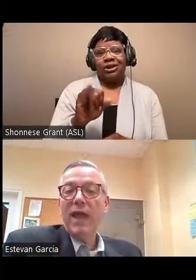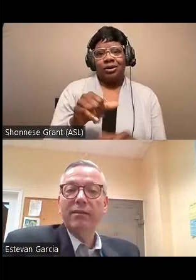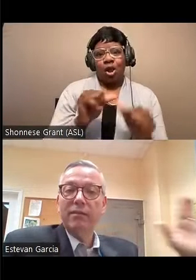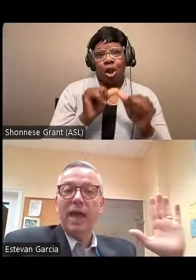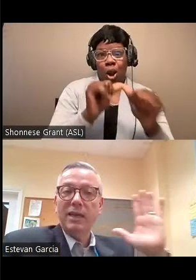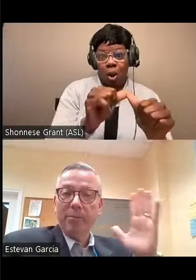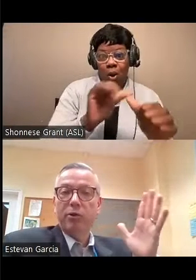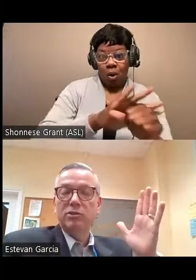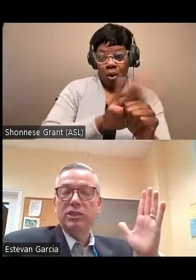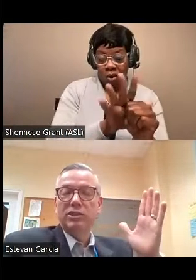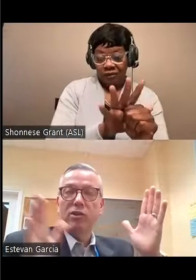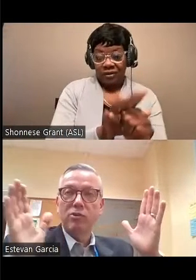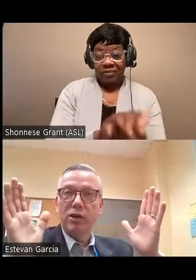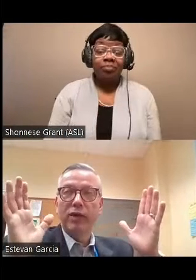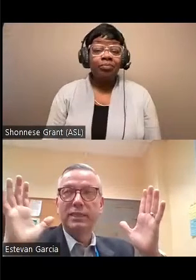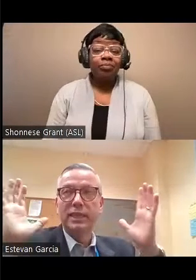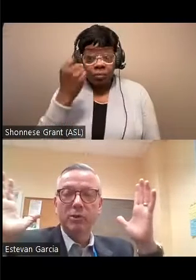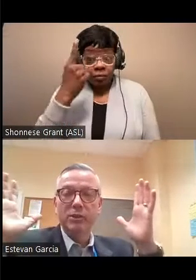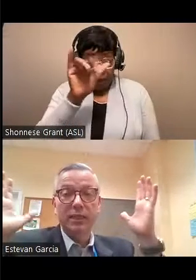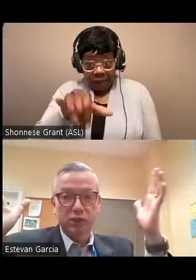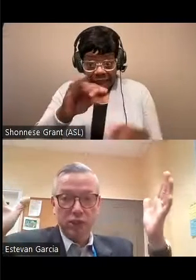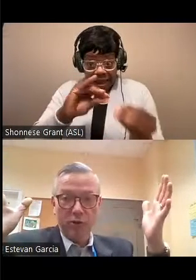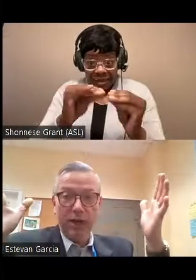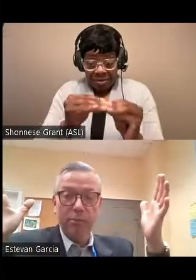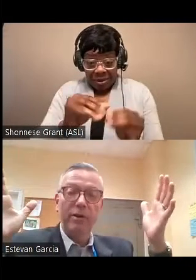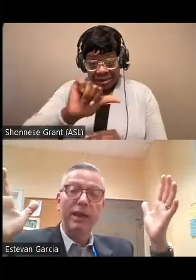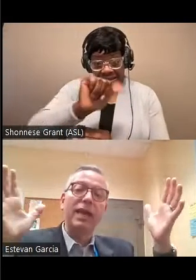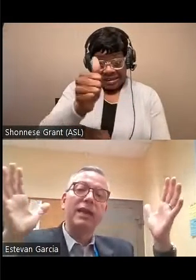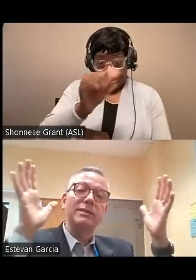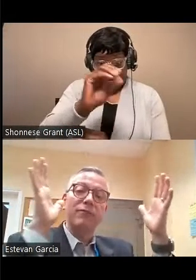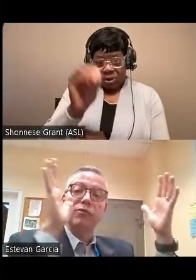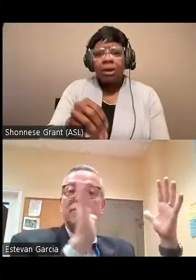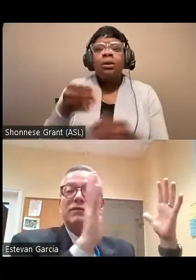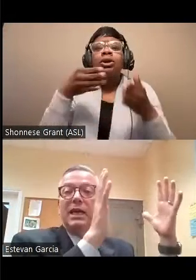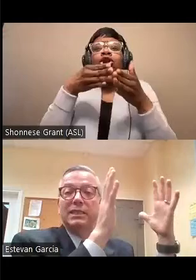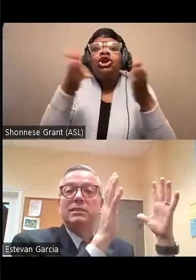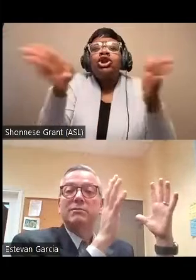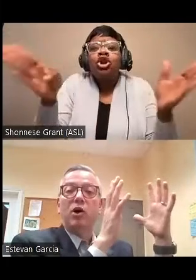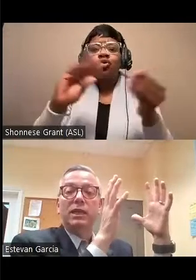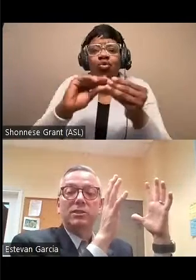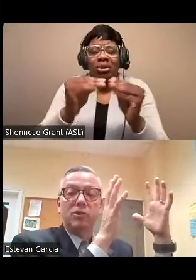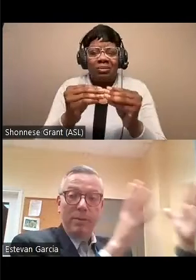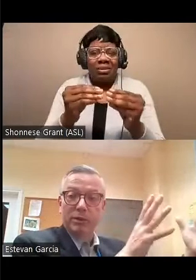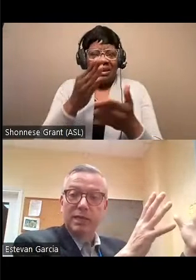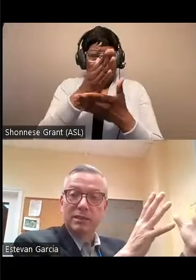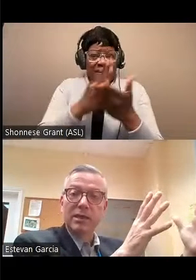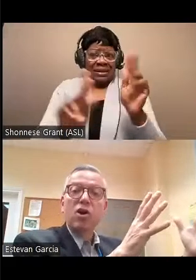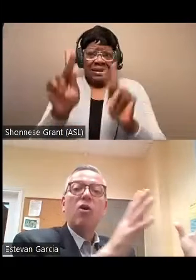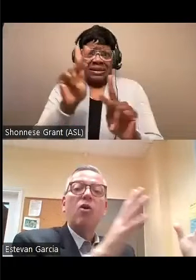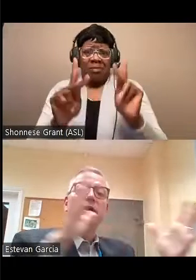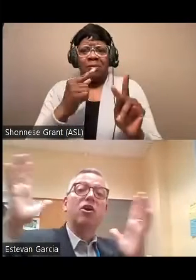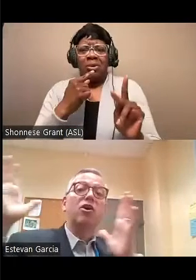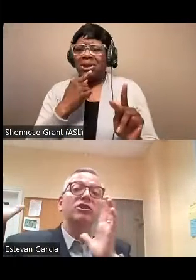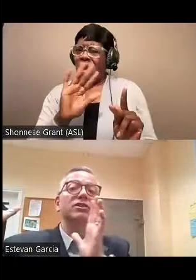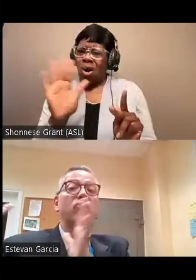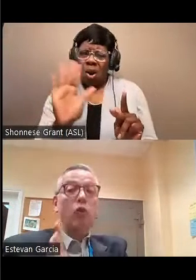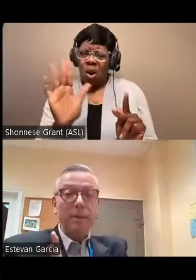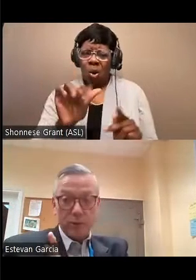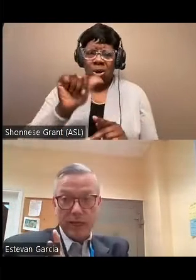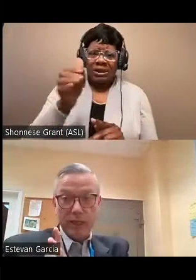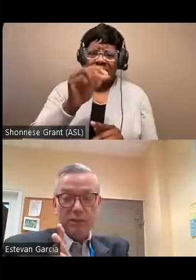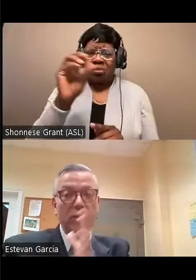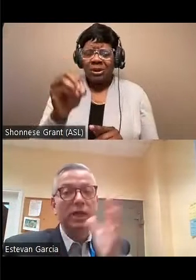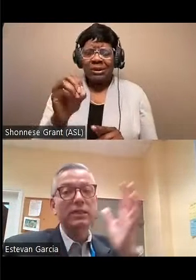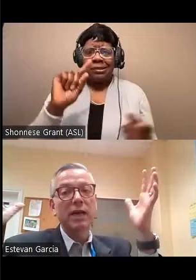look at, but that number, just so that you know, that 10% is a general number. Some folks have said it's as small as 3% or as large as